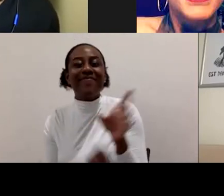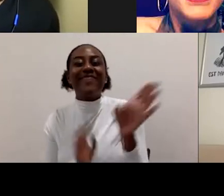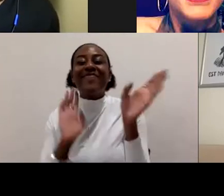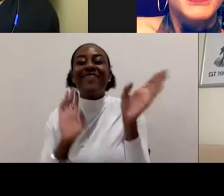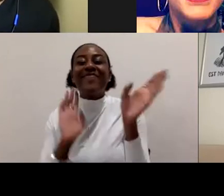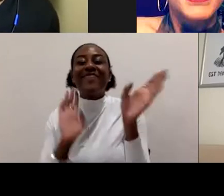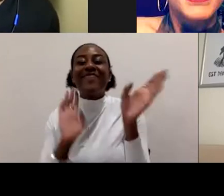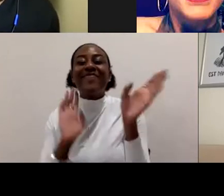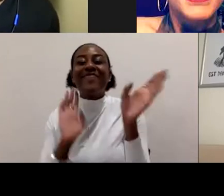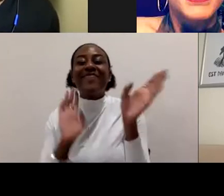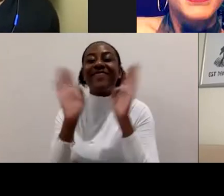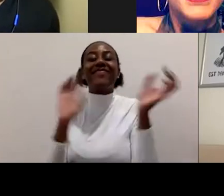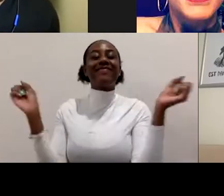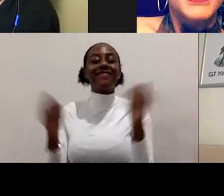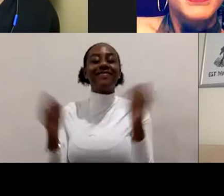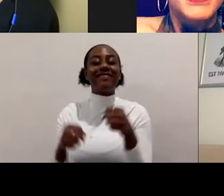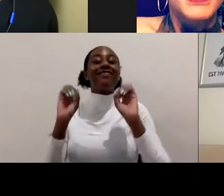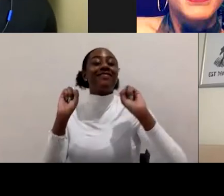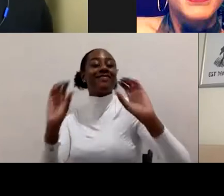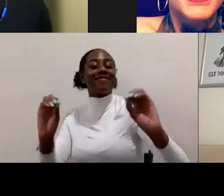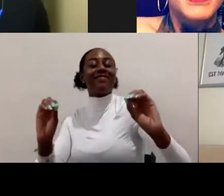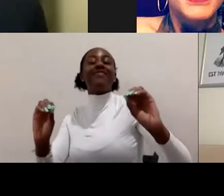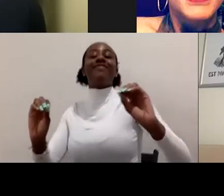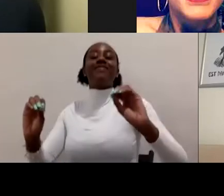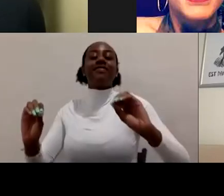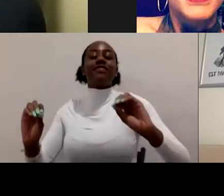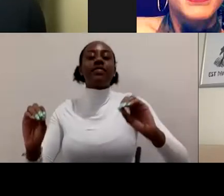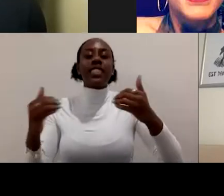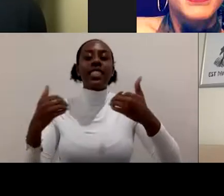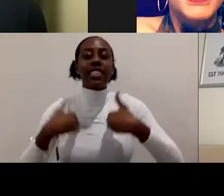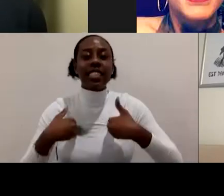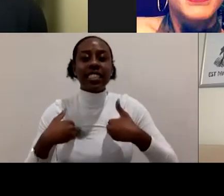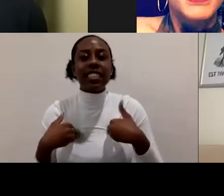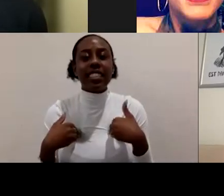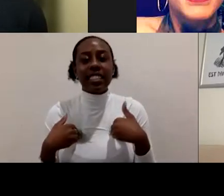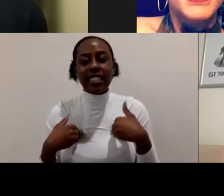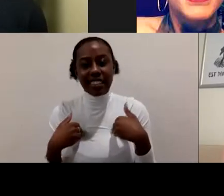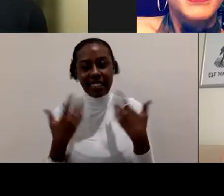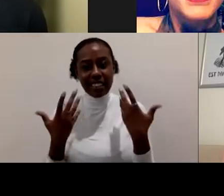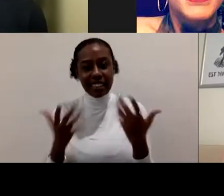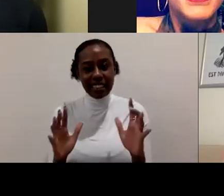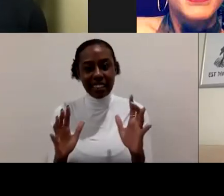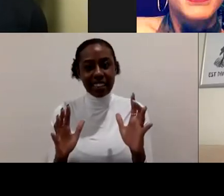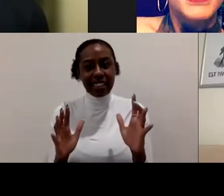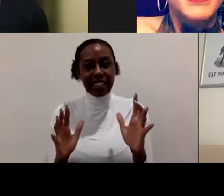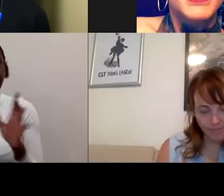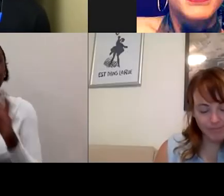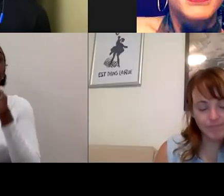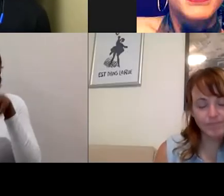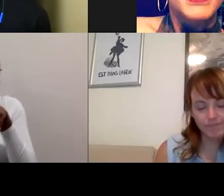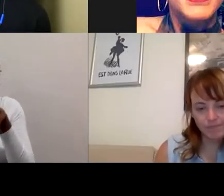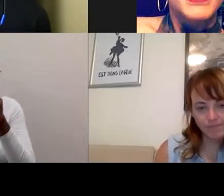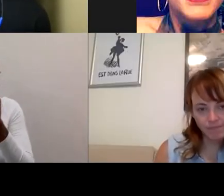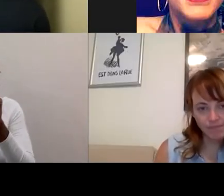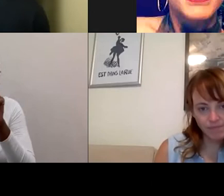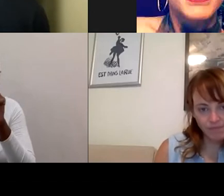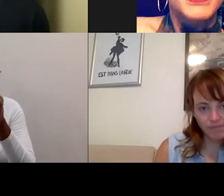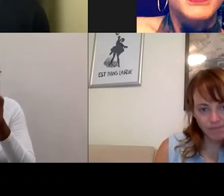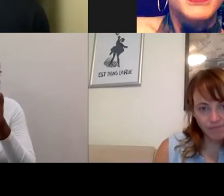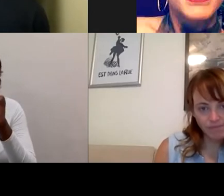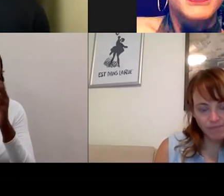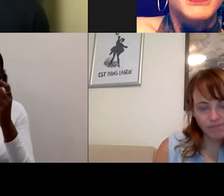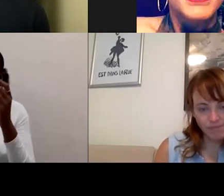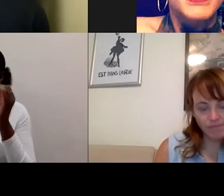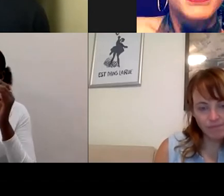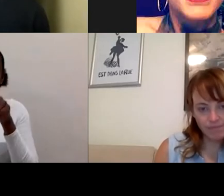So we had the Palmer, what was it called? The Palmer